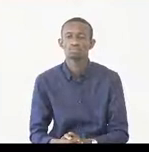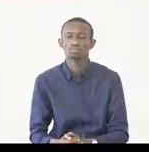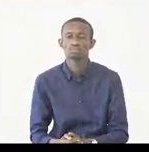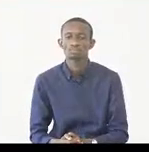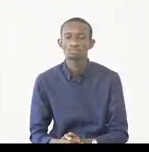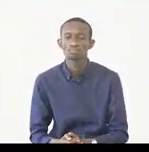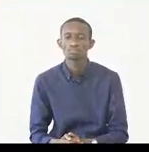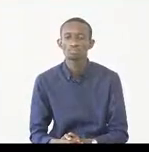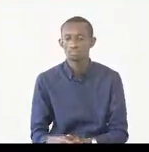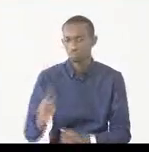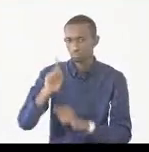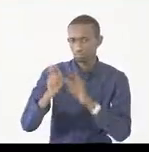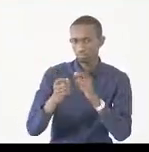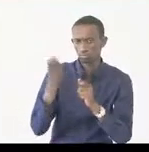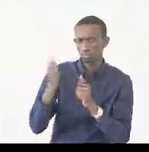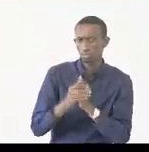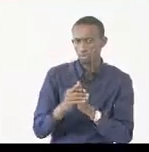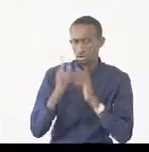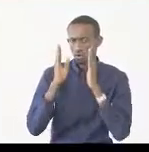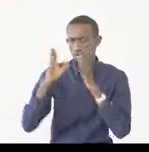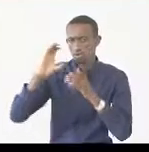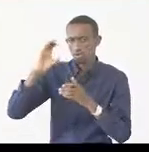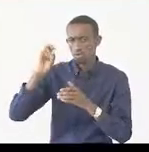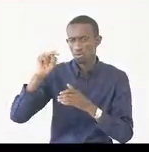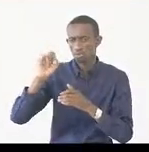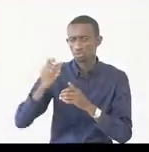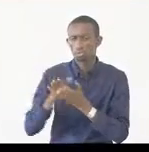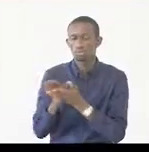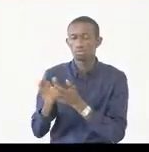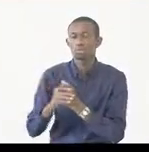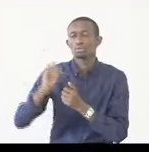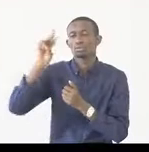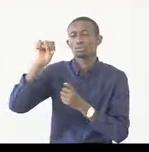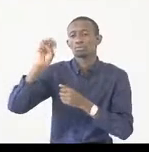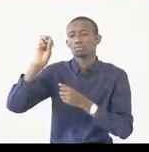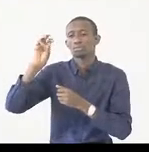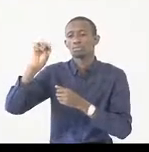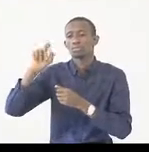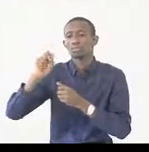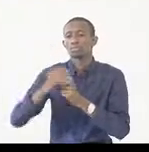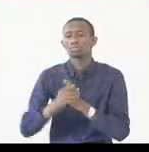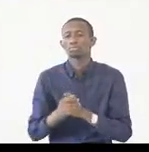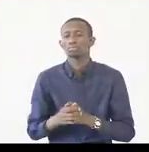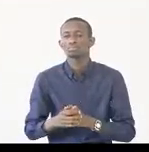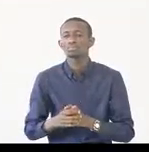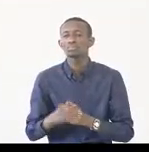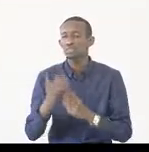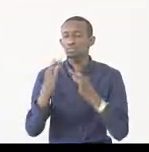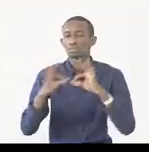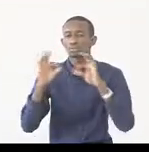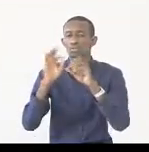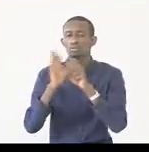there. The questions of conservation of momentum along the x and the y axis are very useful in